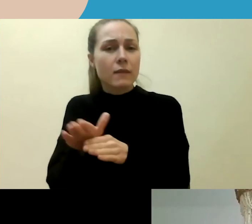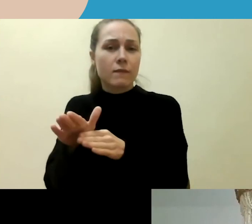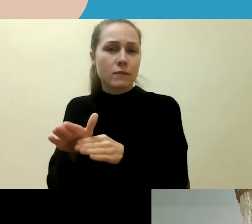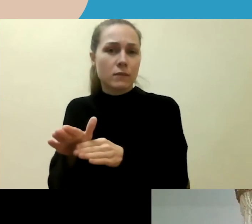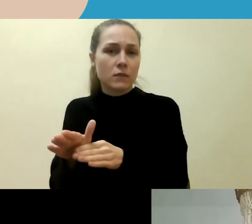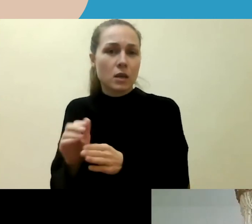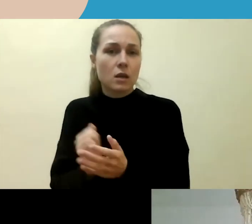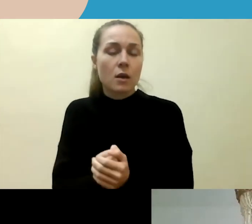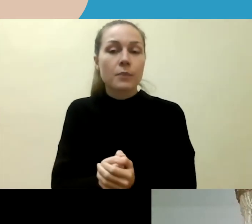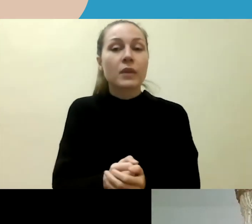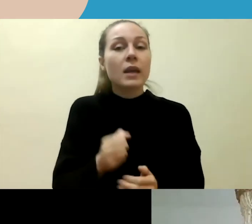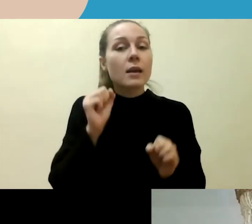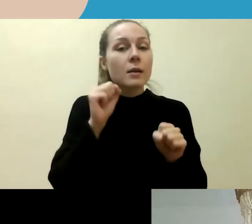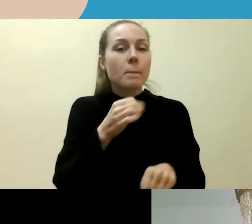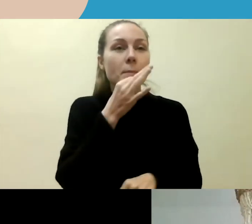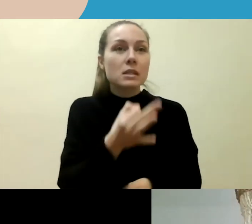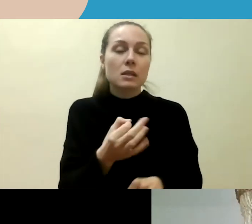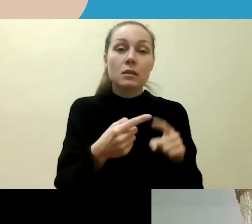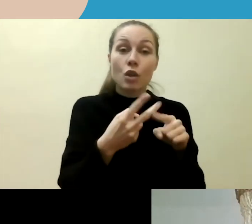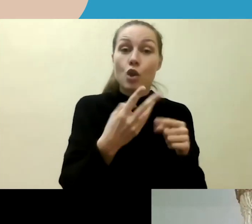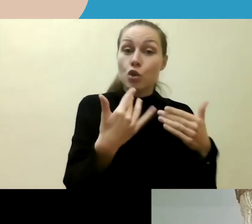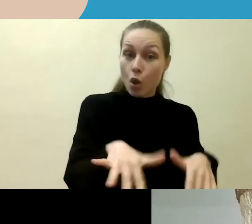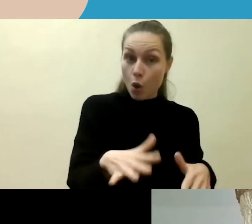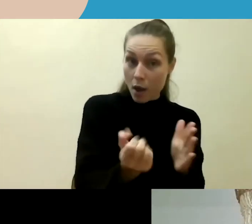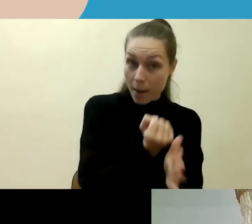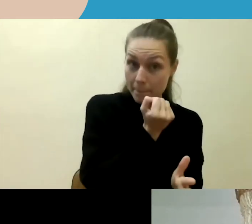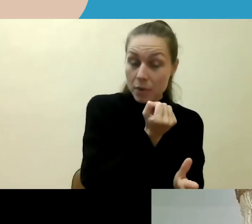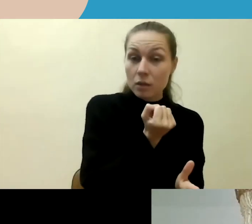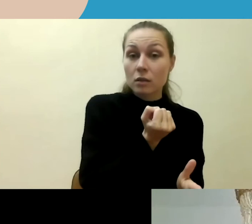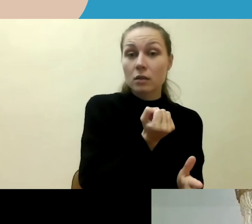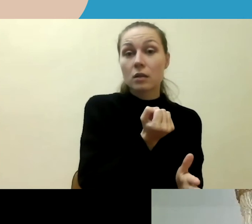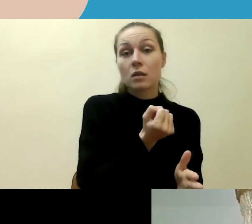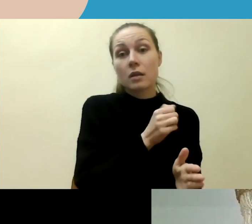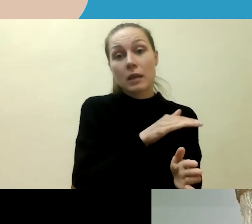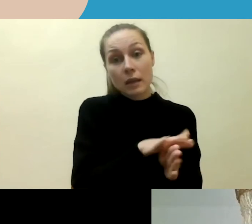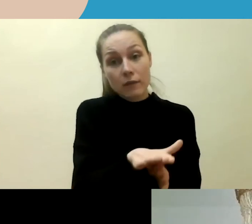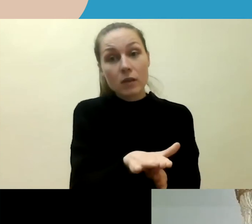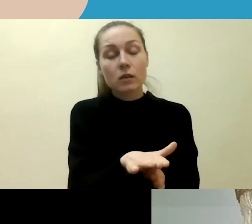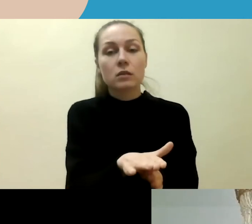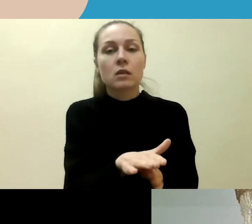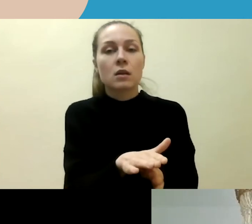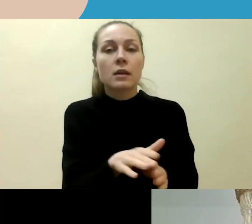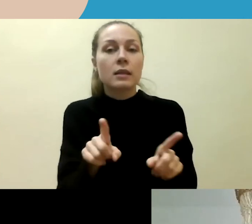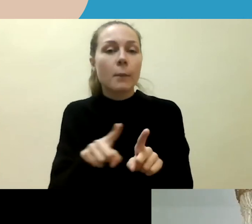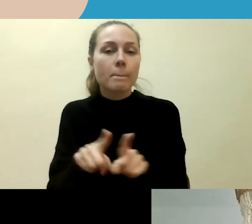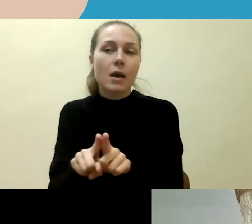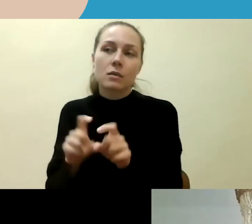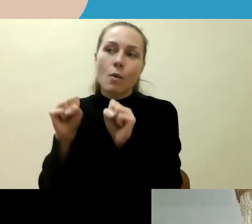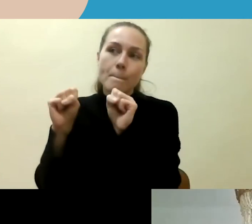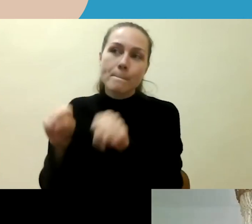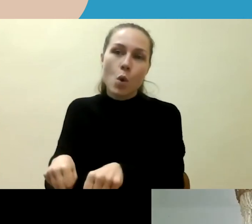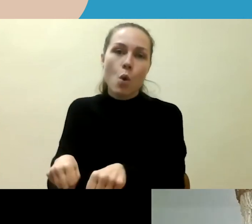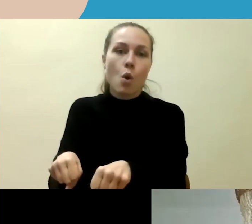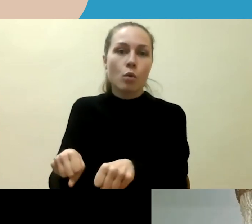thing. Well, when it comes to the implemented projects or initiatives,